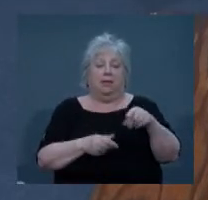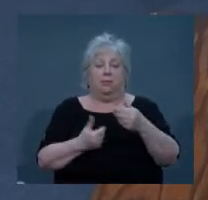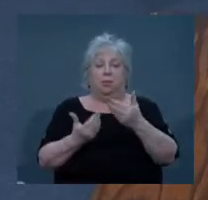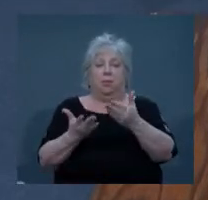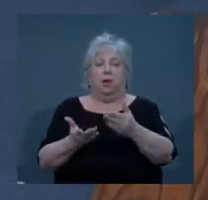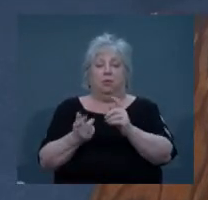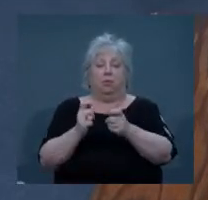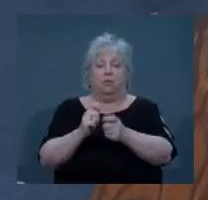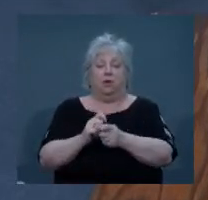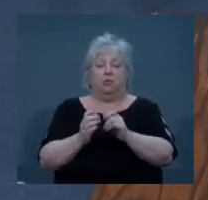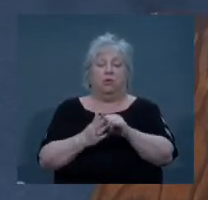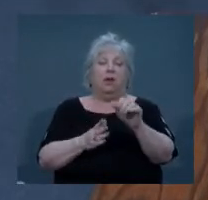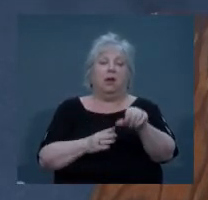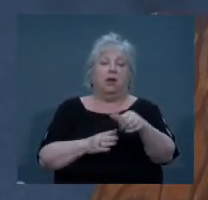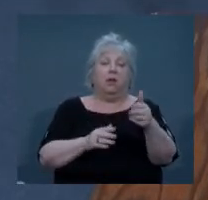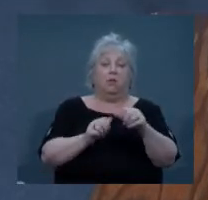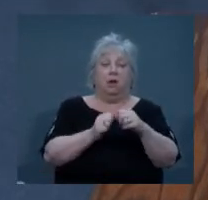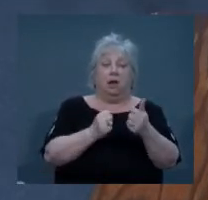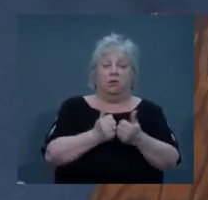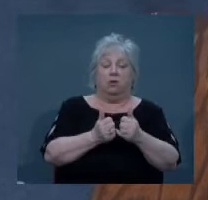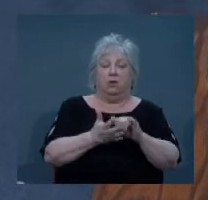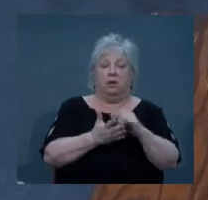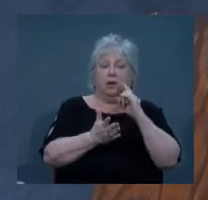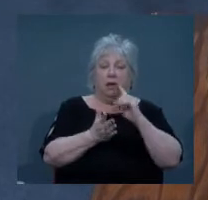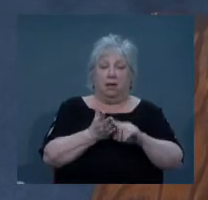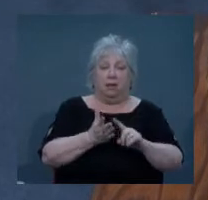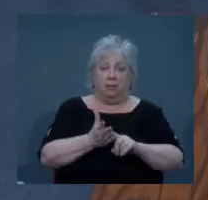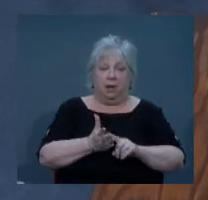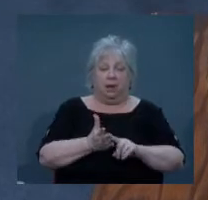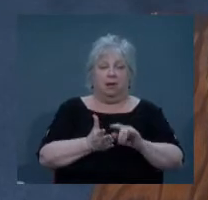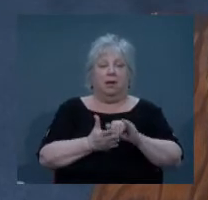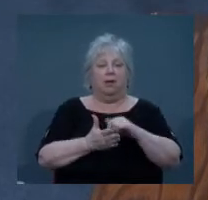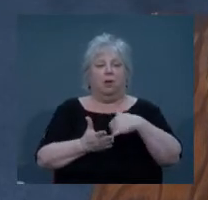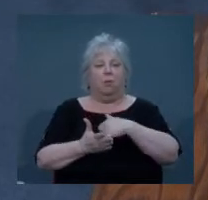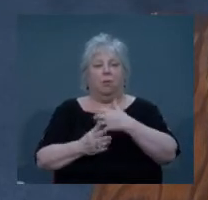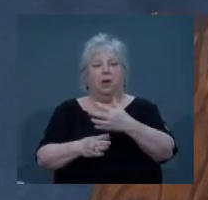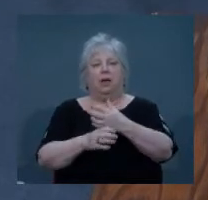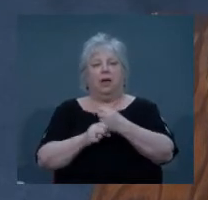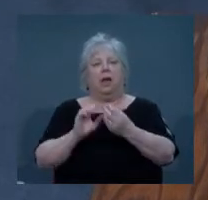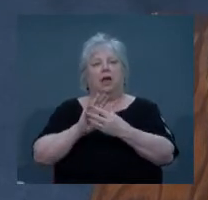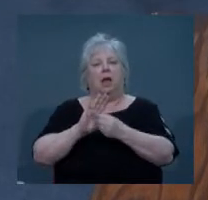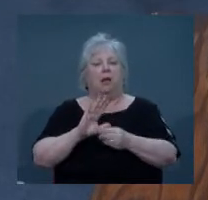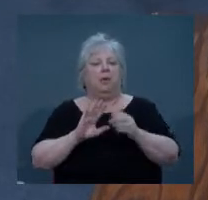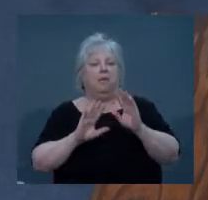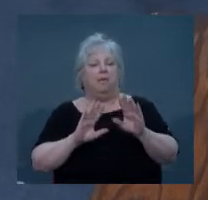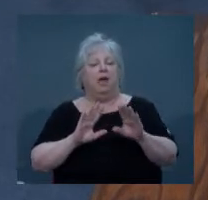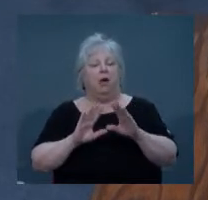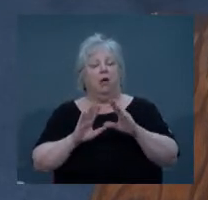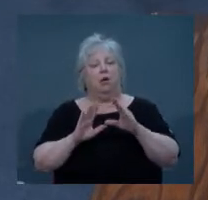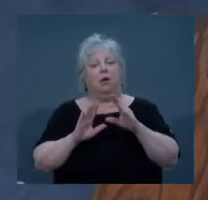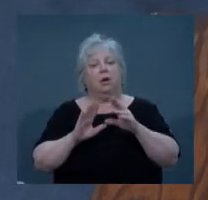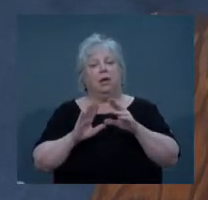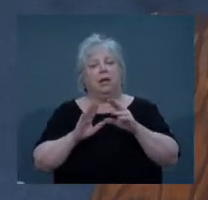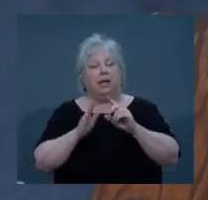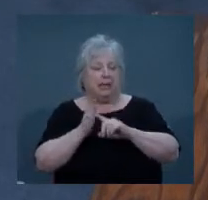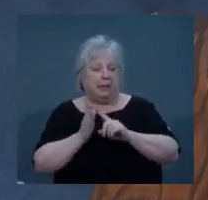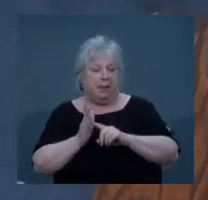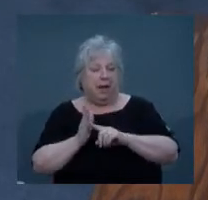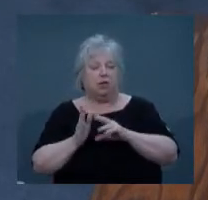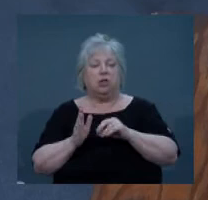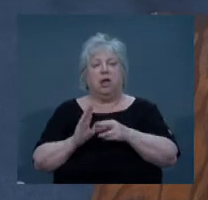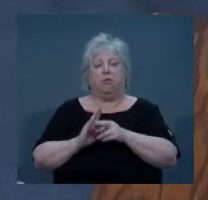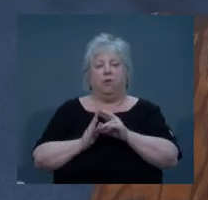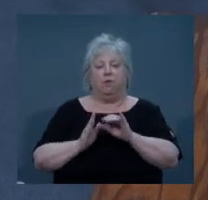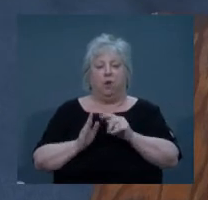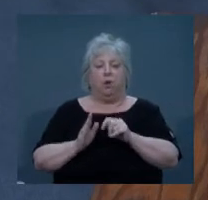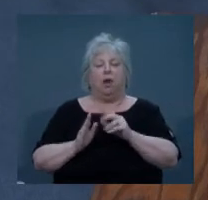that inspect those units, that we get a copy of that inspection and review it, and also